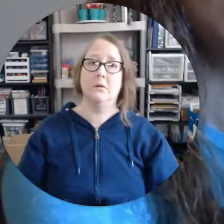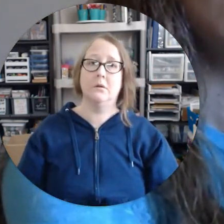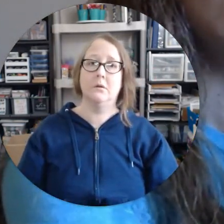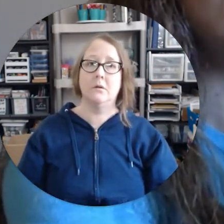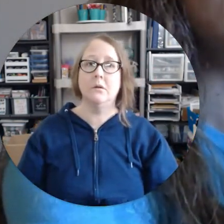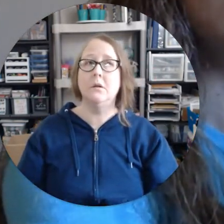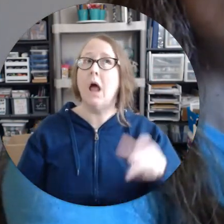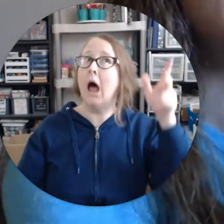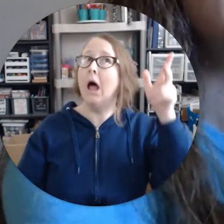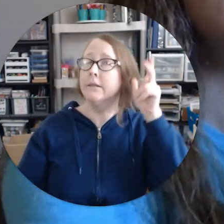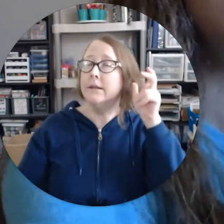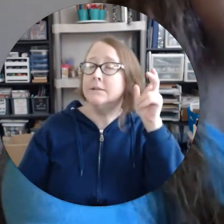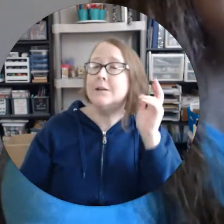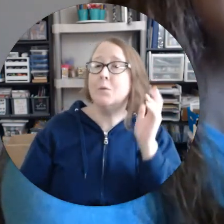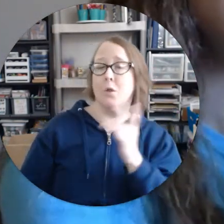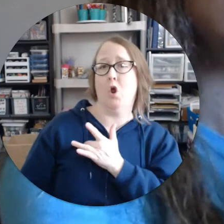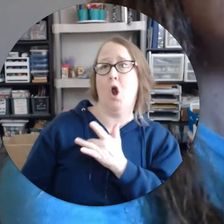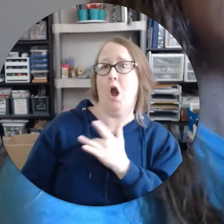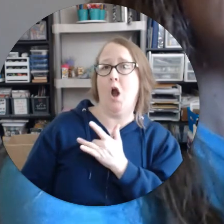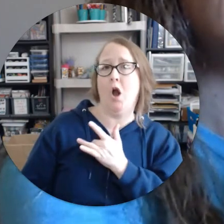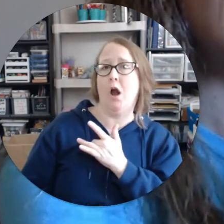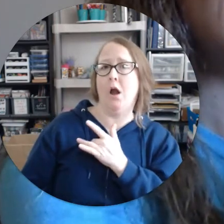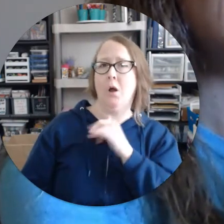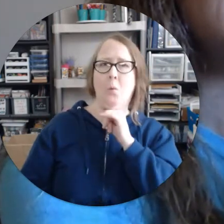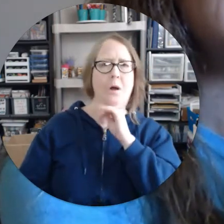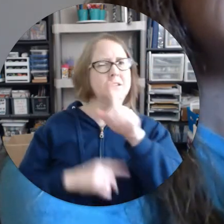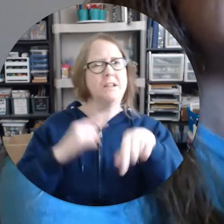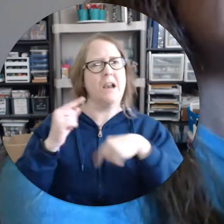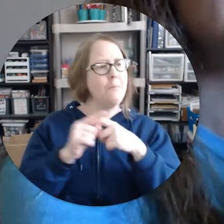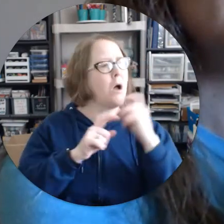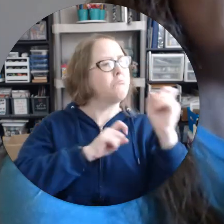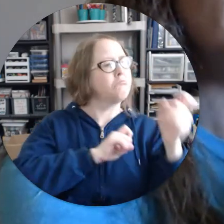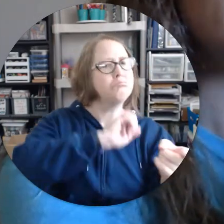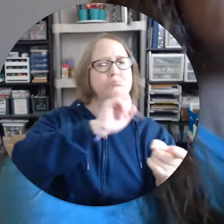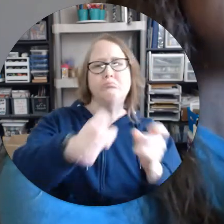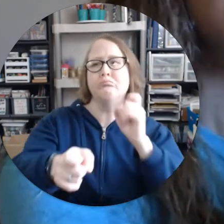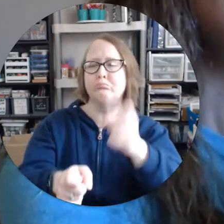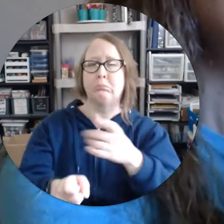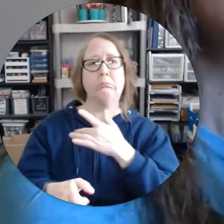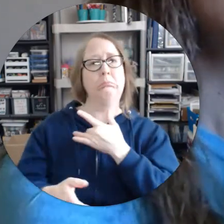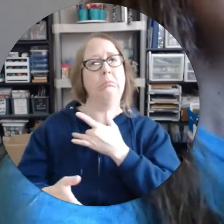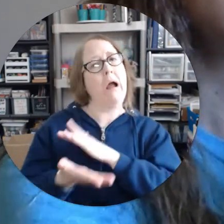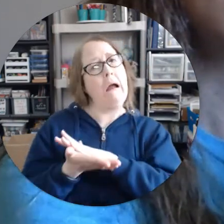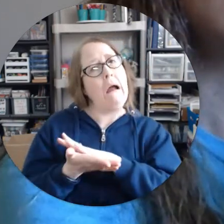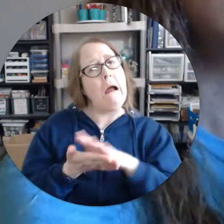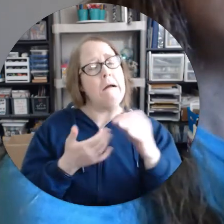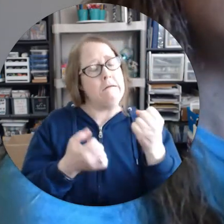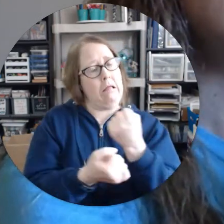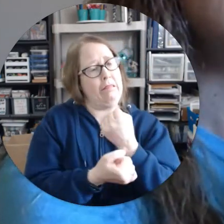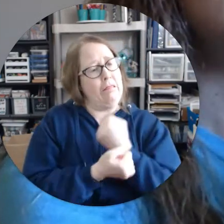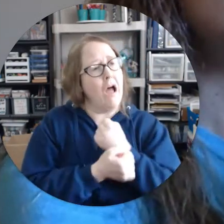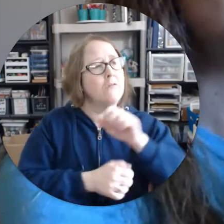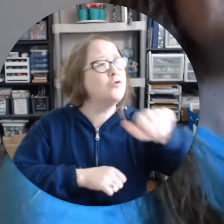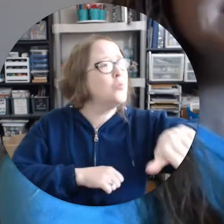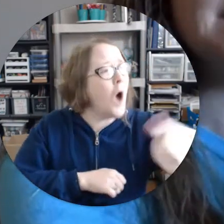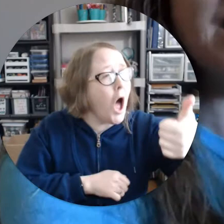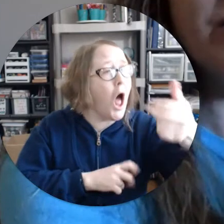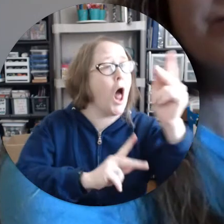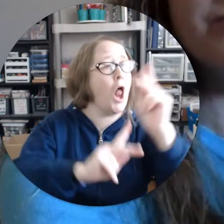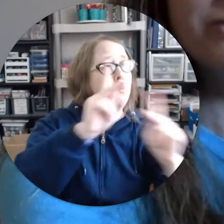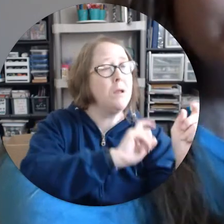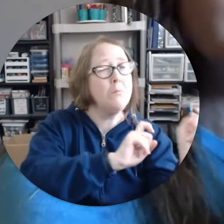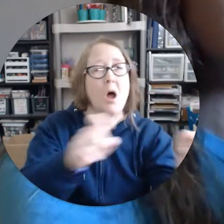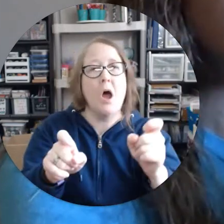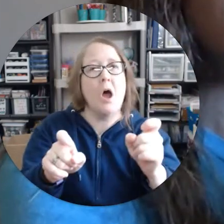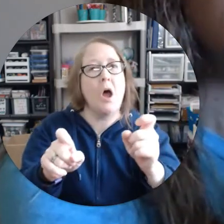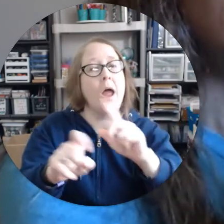Listening with her heart wasn't just about giving kindness and love to others. It was about giving it to